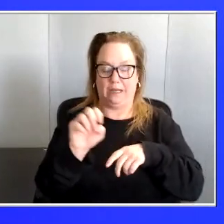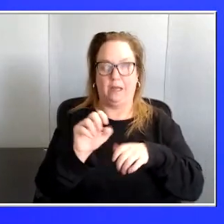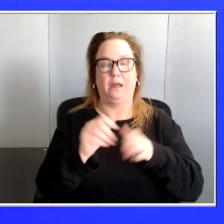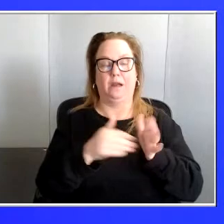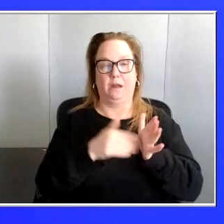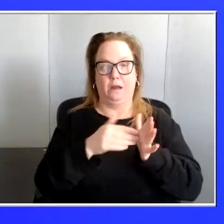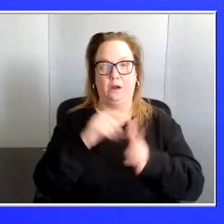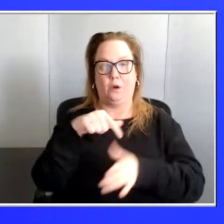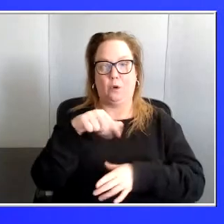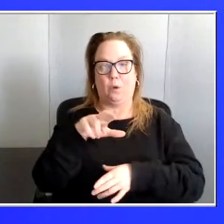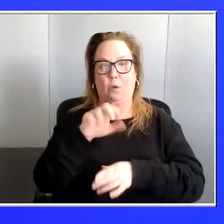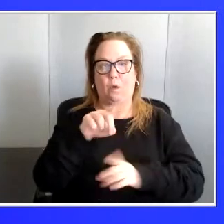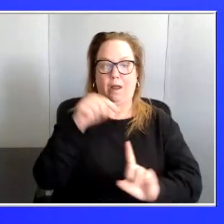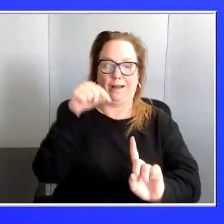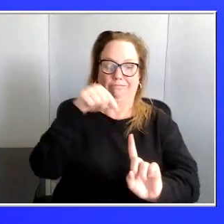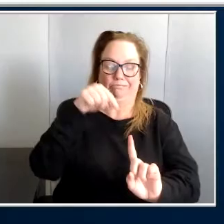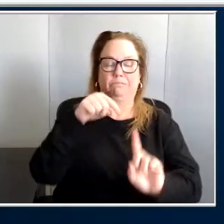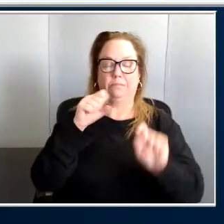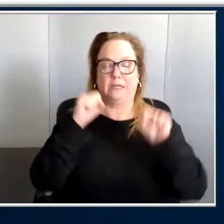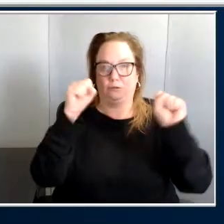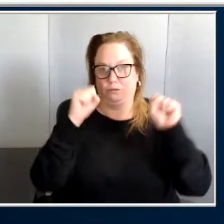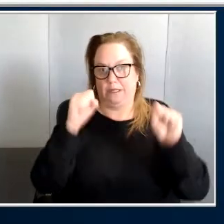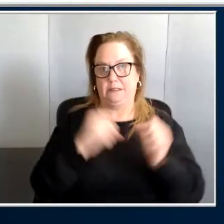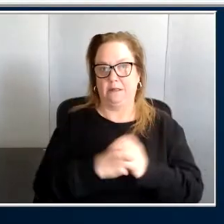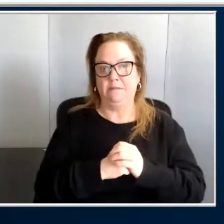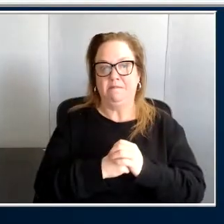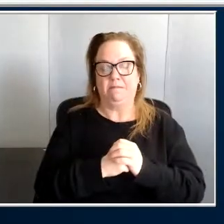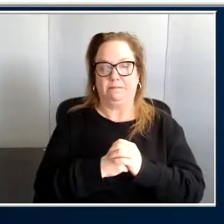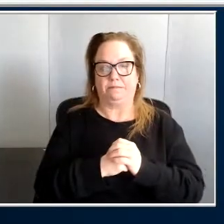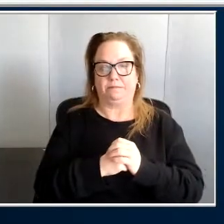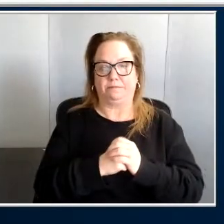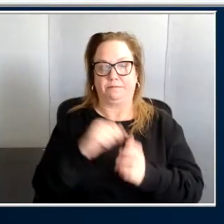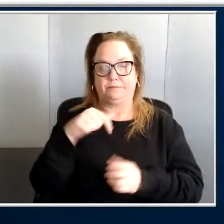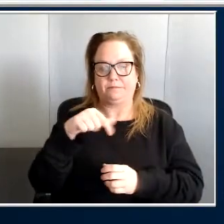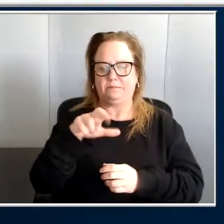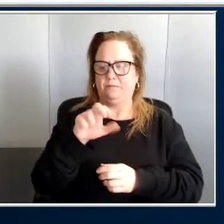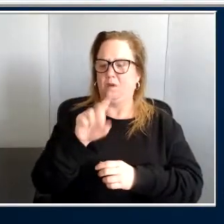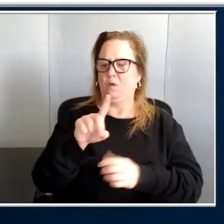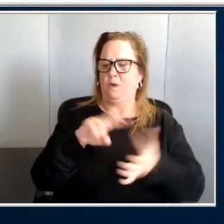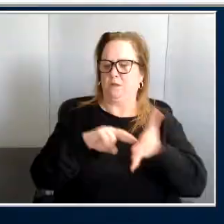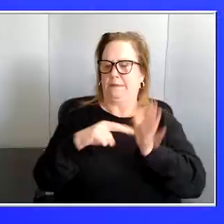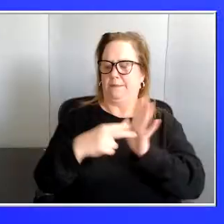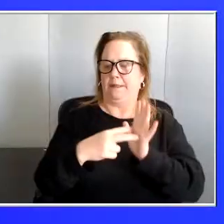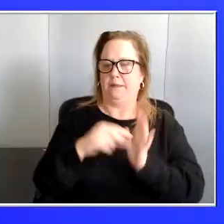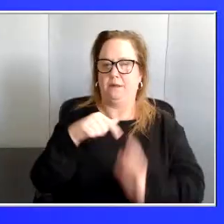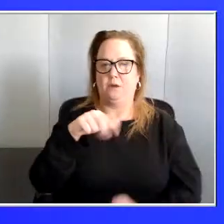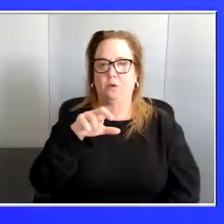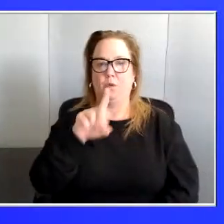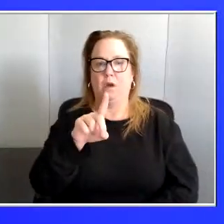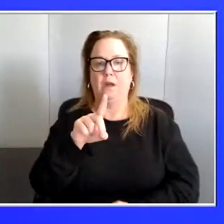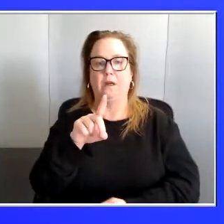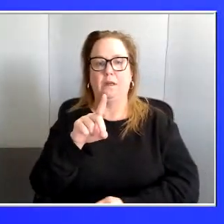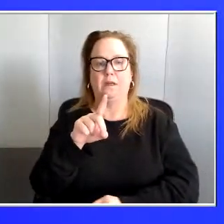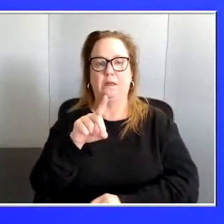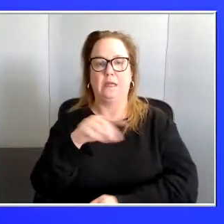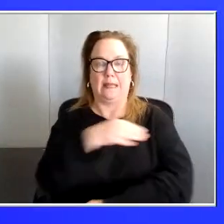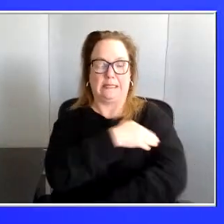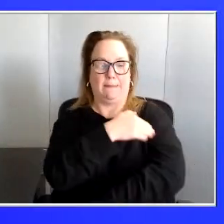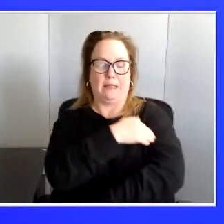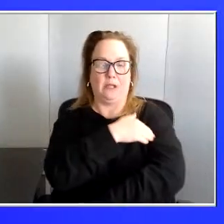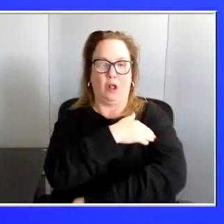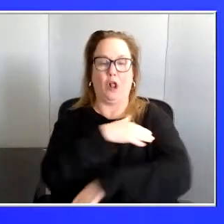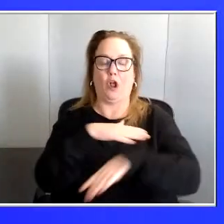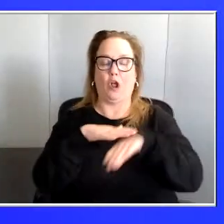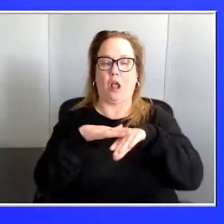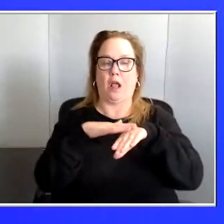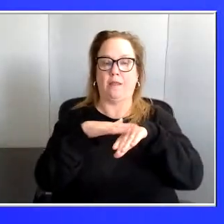quad specific type exercises. And that is turning on the quad. What is the quad? So the quad's the thigh muscle on top of your